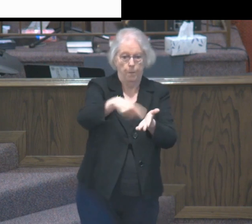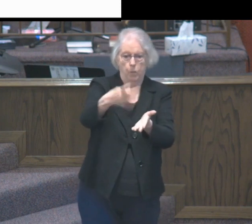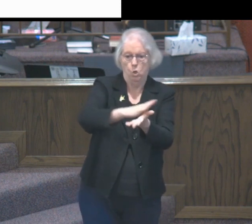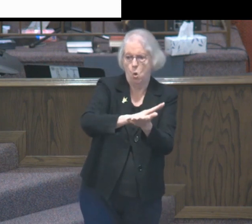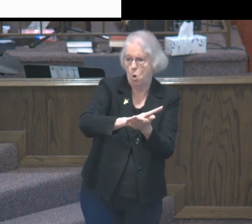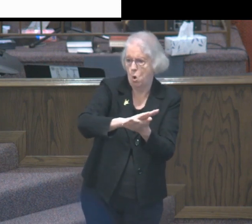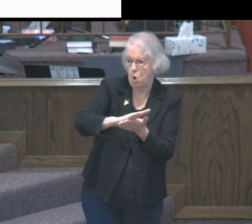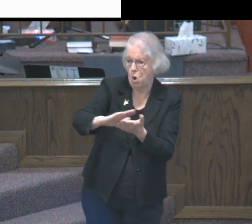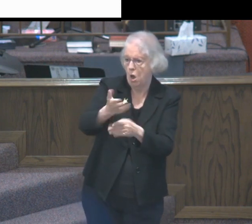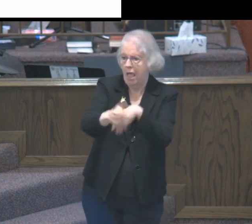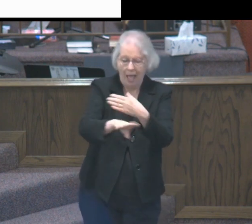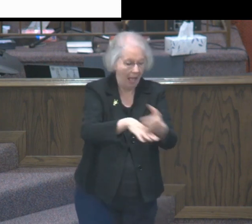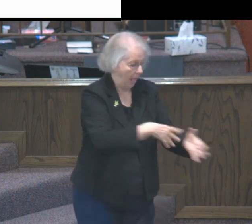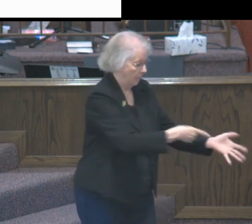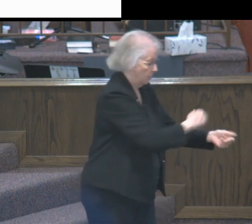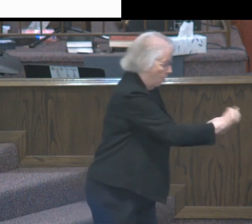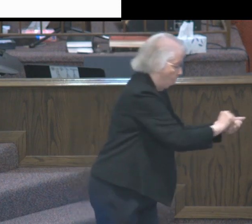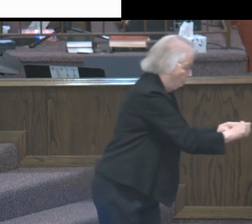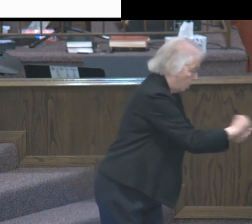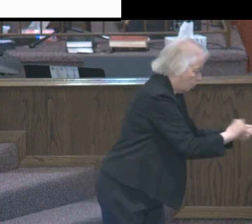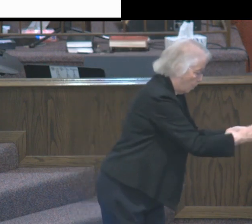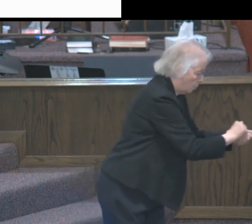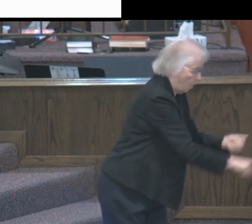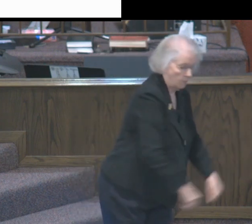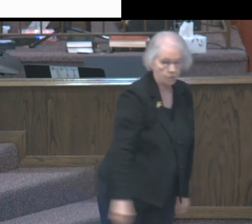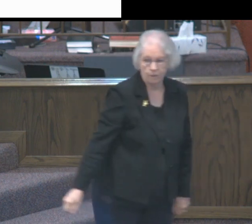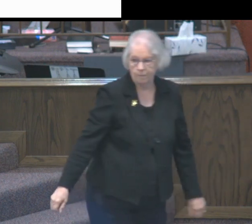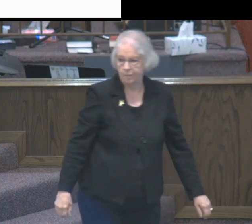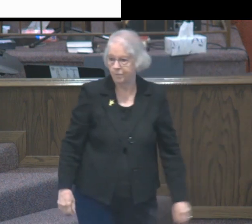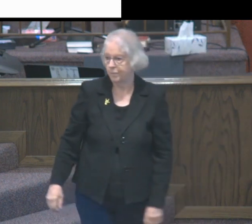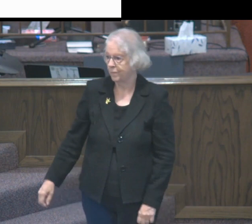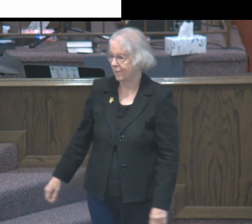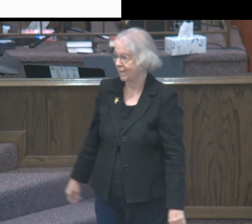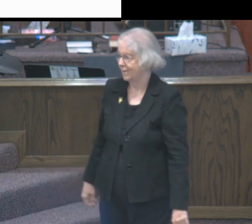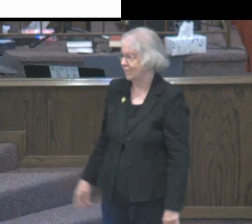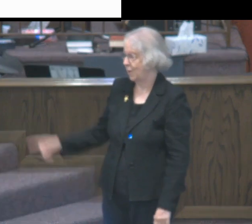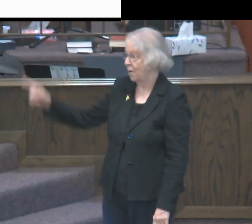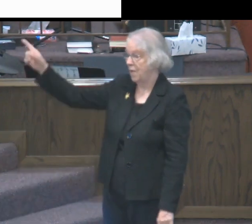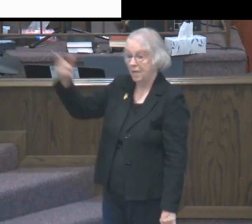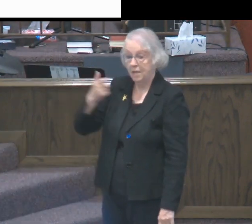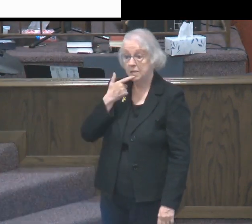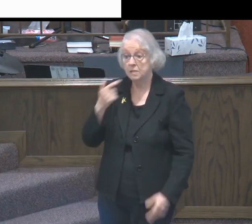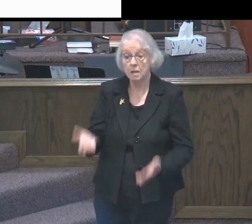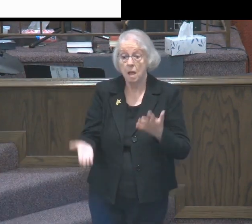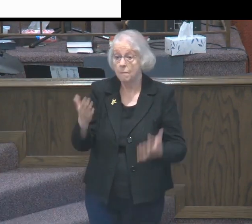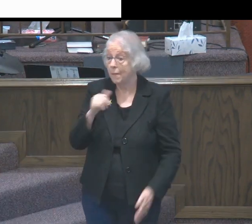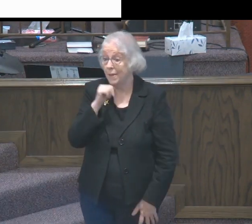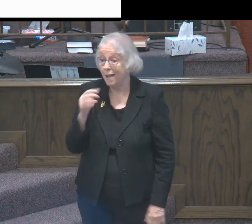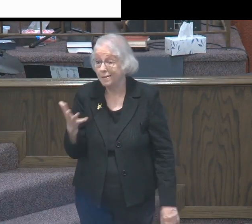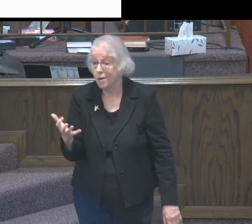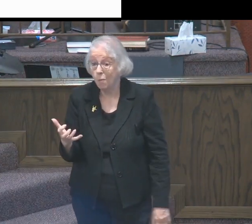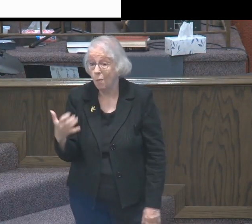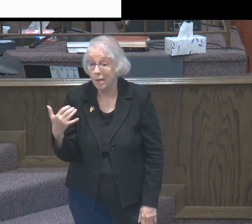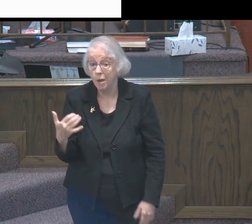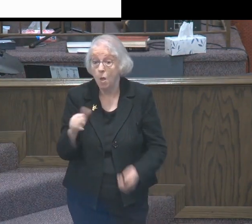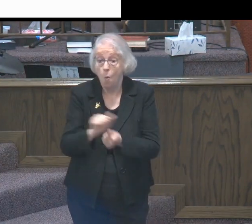If I want to eat after I'm playing in the dirt, let me eat after I played in the dirt. I do it all the time. Ask my